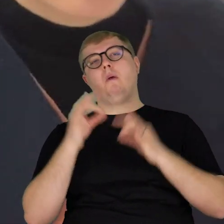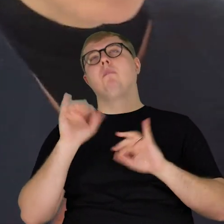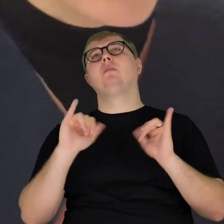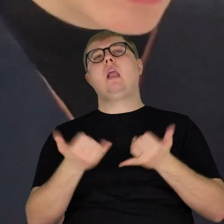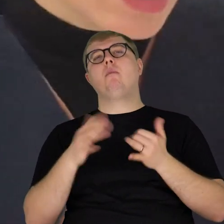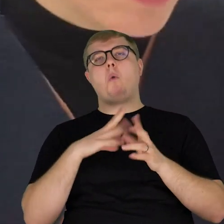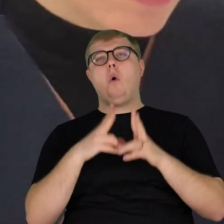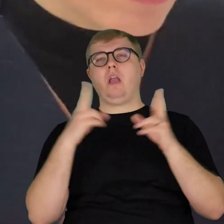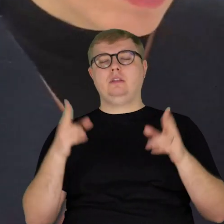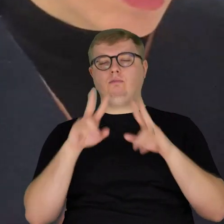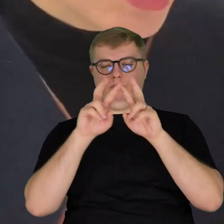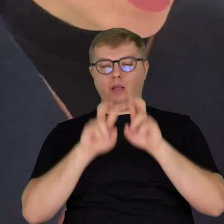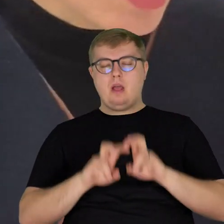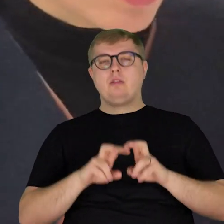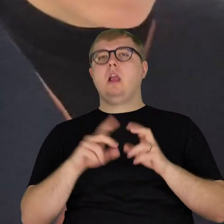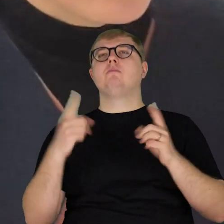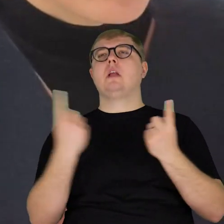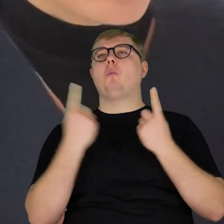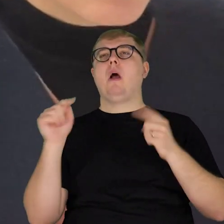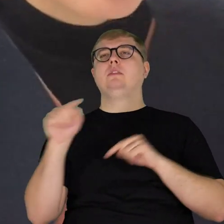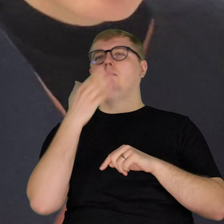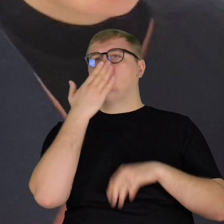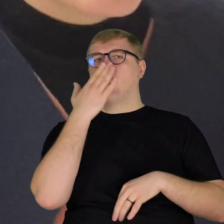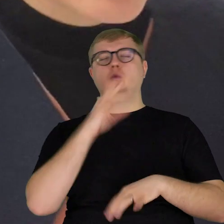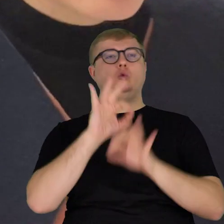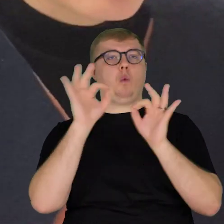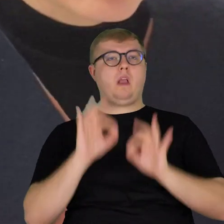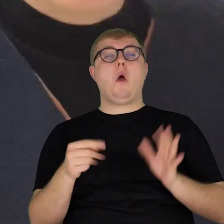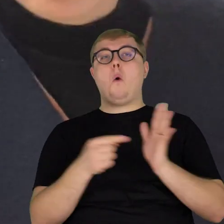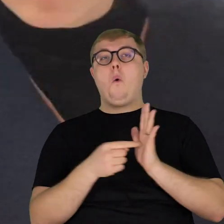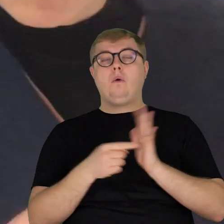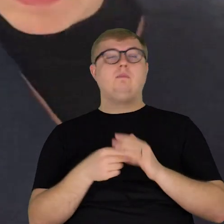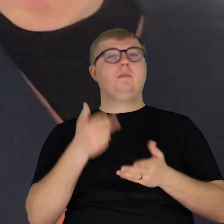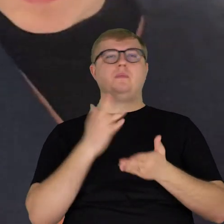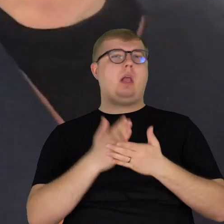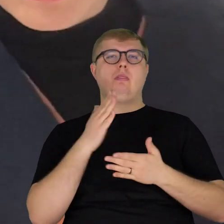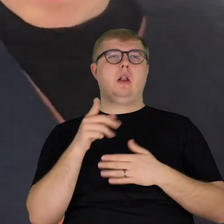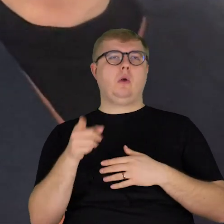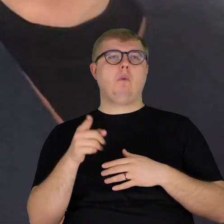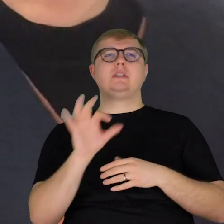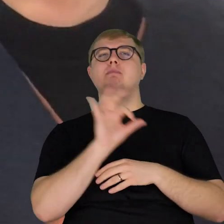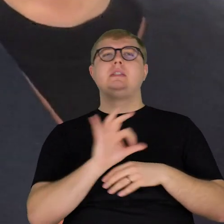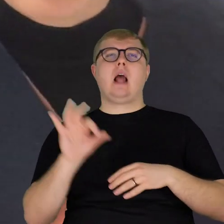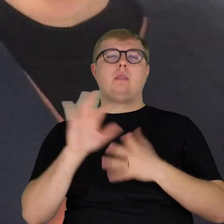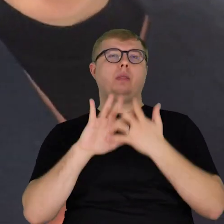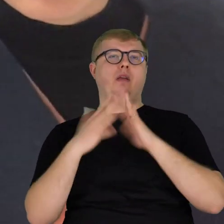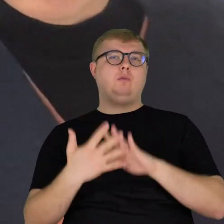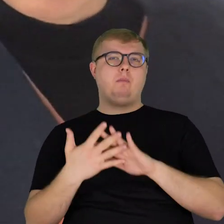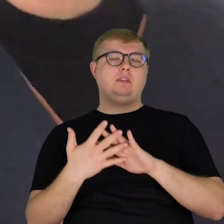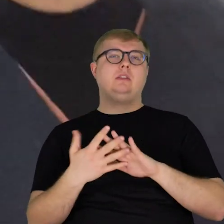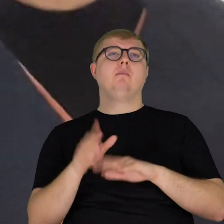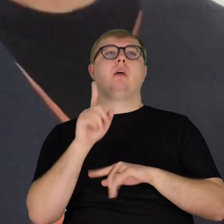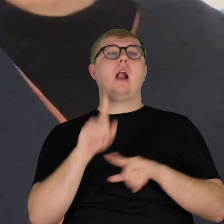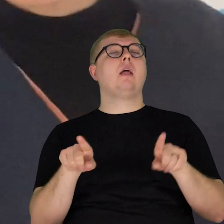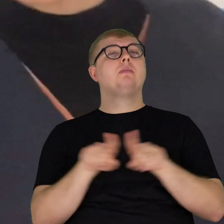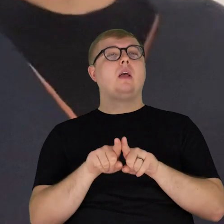this art-based research, and obviously not only on the spatial transformation on Nowej Huty,